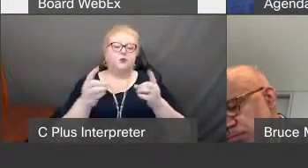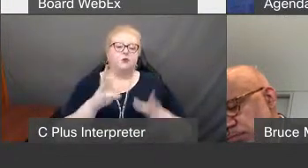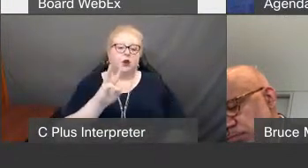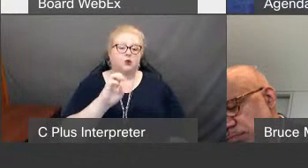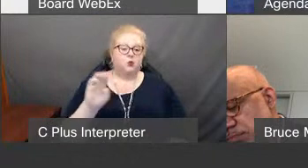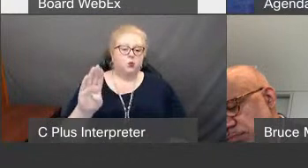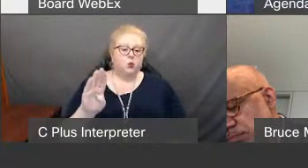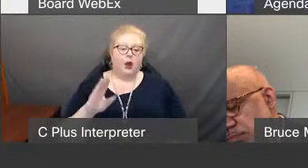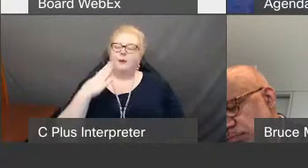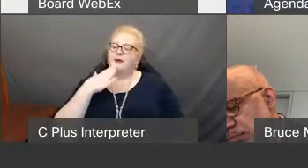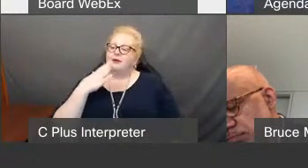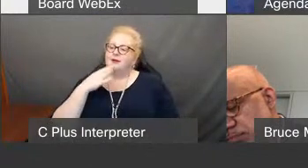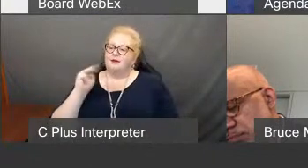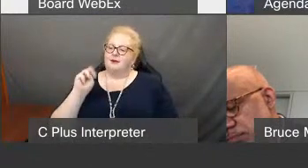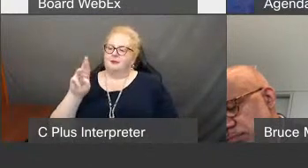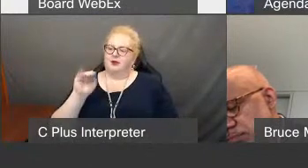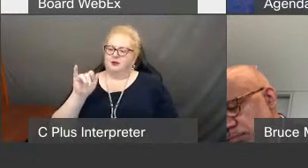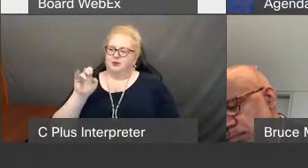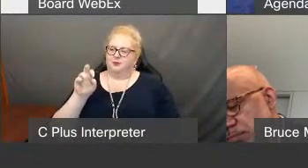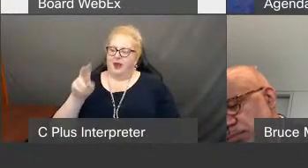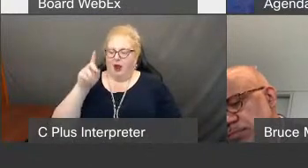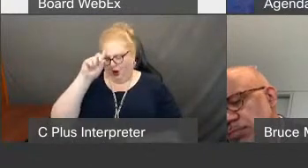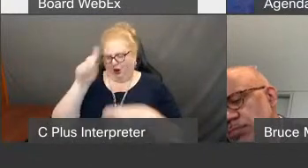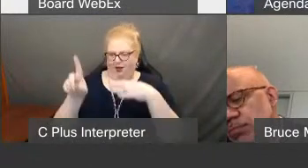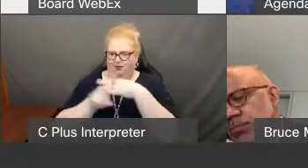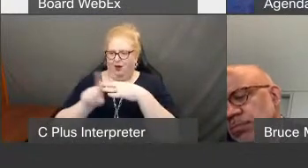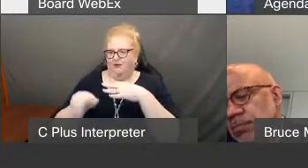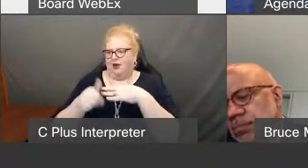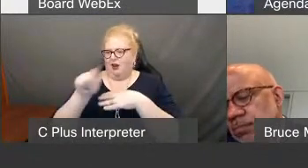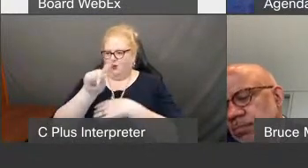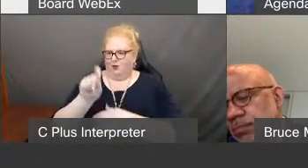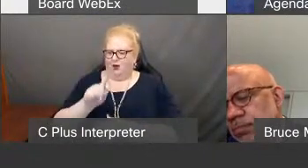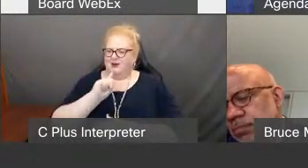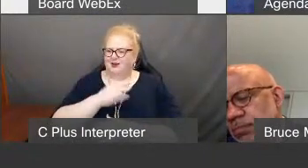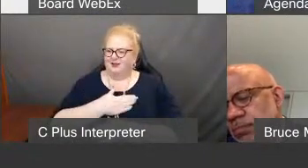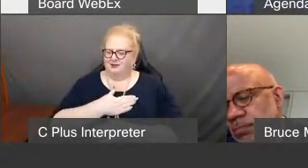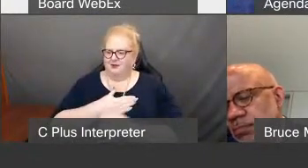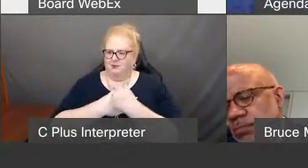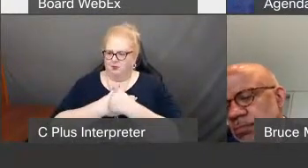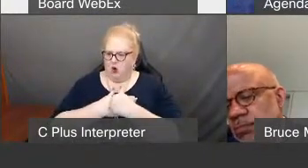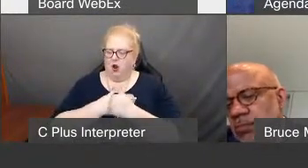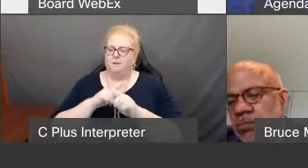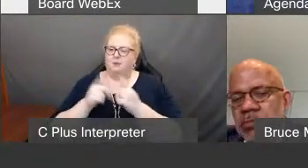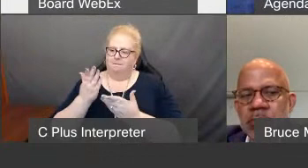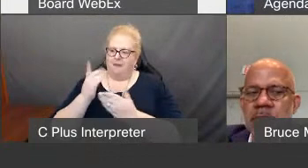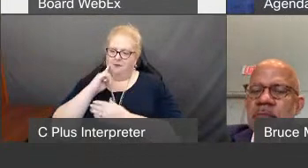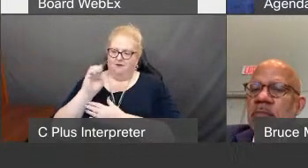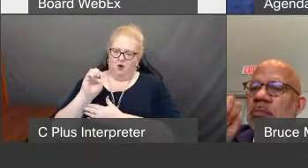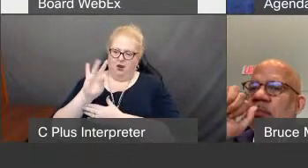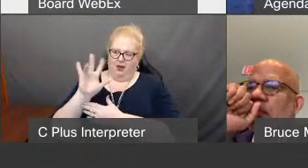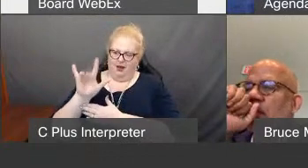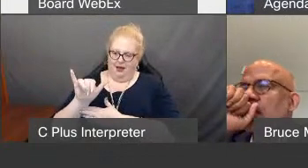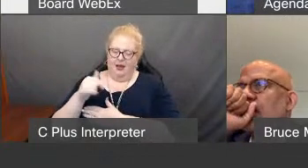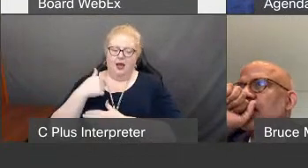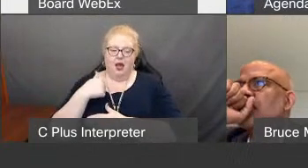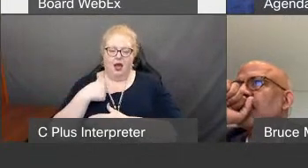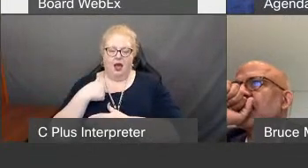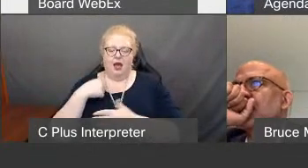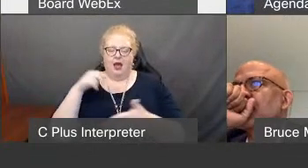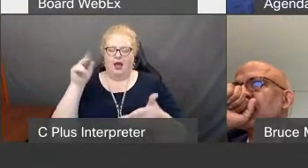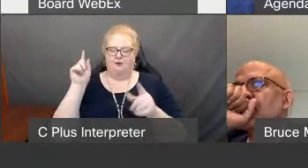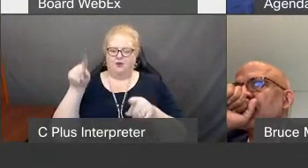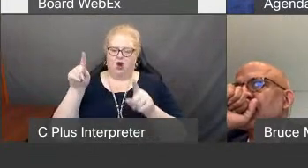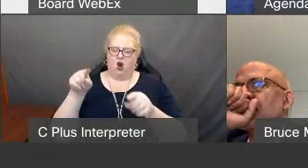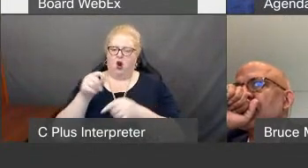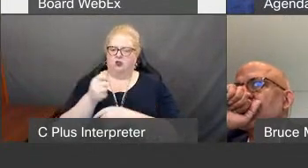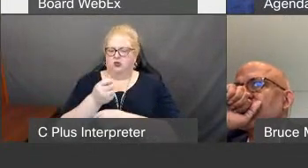Thank you, Mr. Mayor. I apologize. I thought of one more question. It may be for Emily, but I've gone to a couple of the webinars, and I